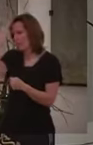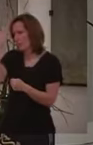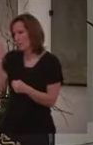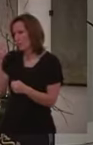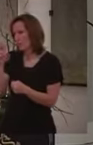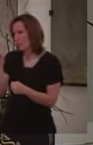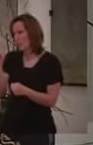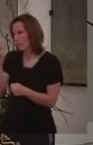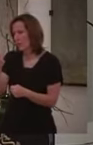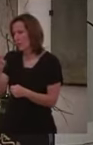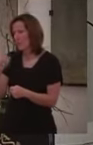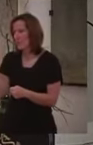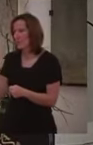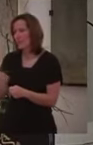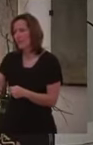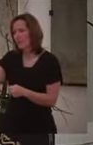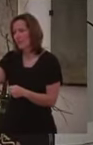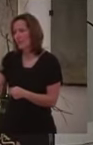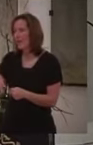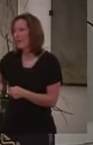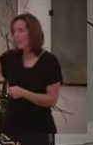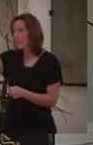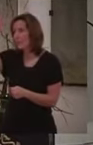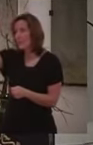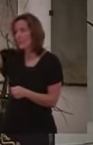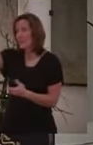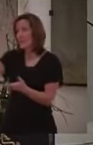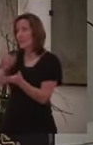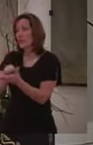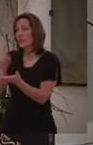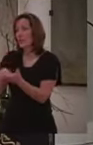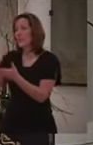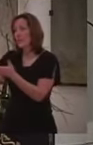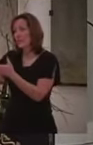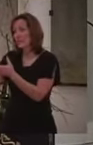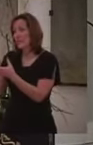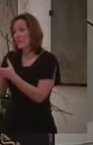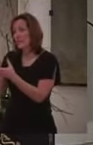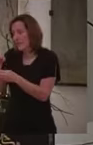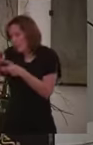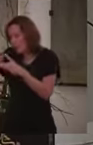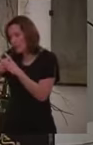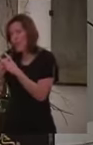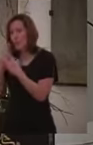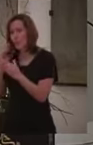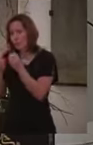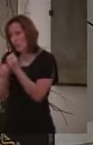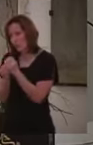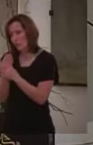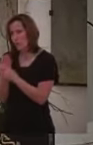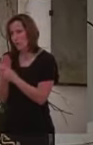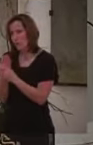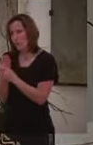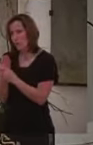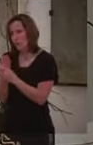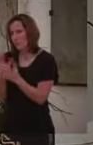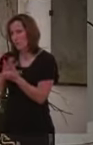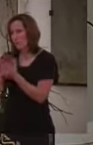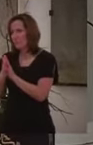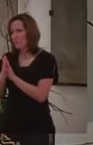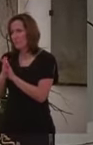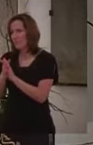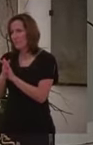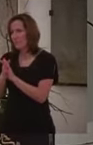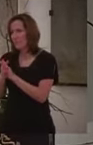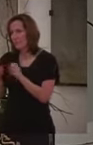breathing down his neck, it is only by God's grace that what he planted could so sprout and grow dramatically